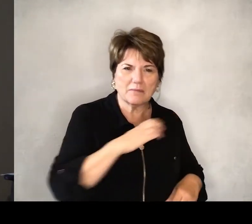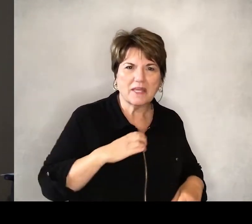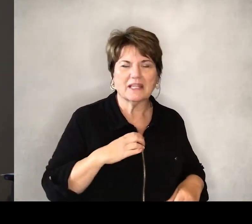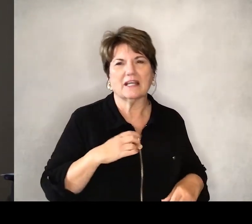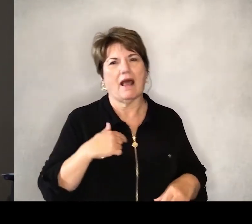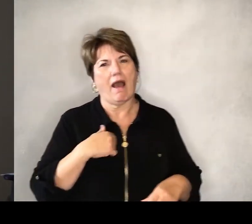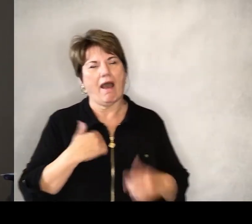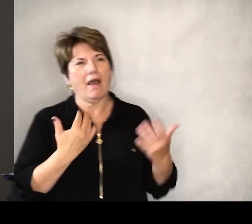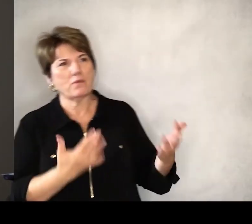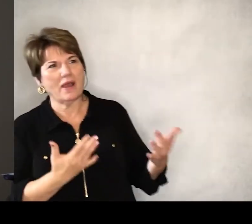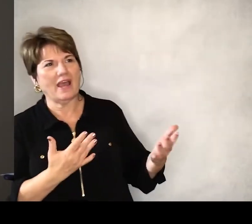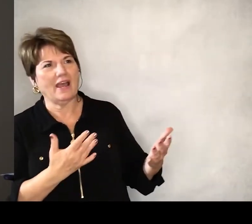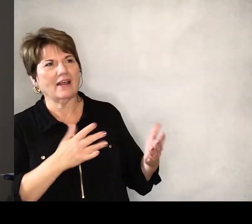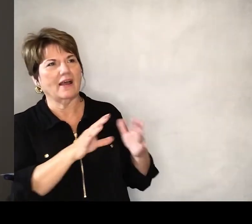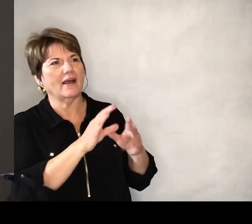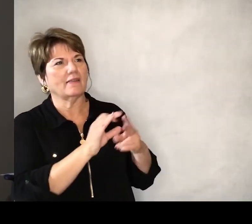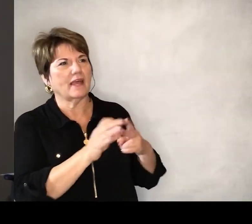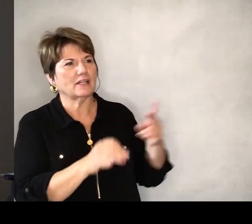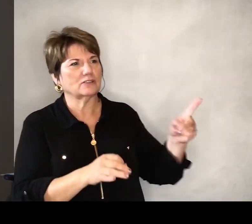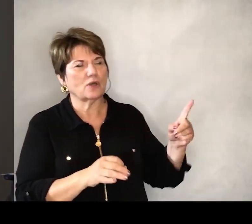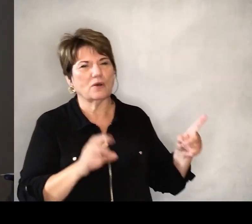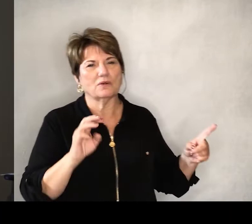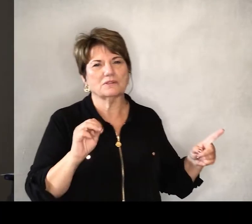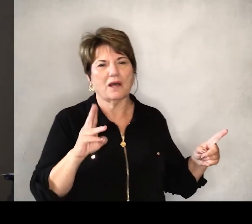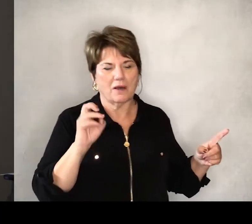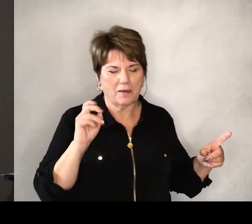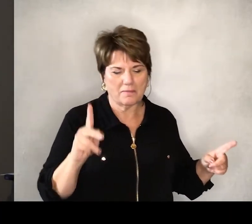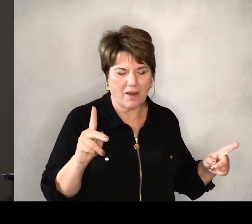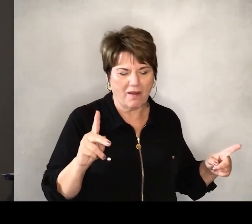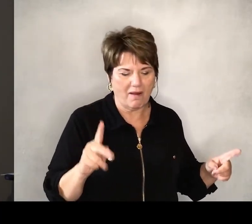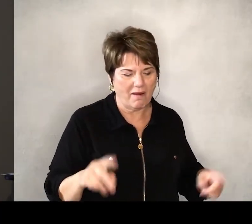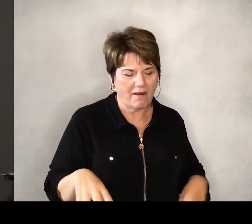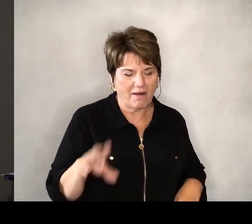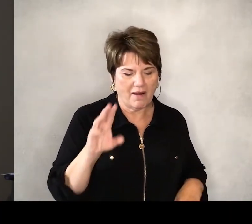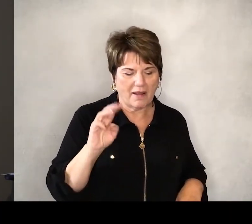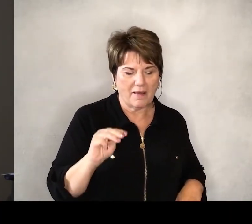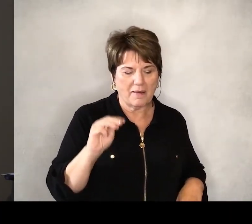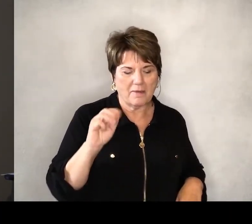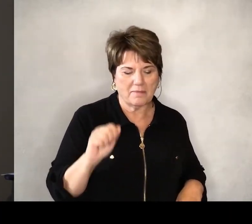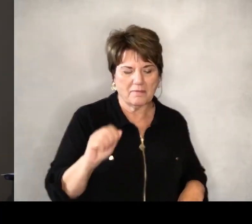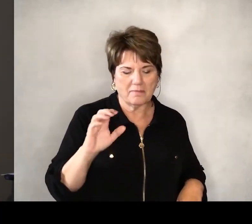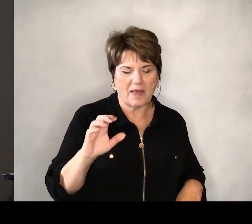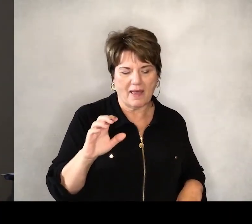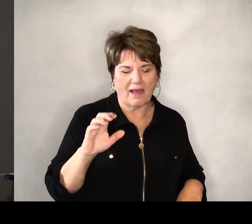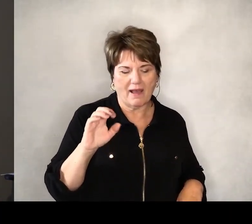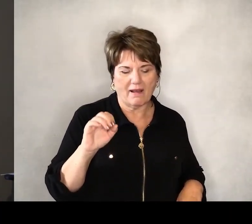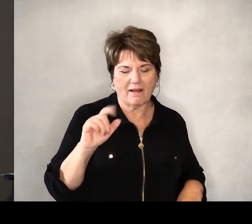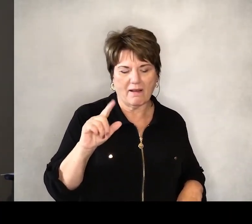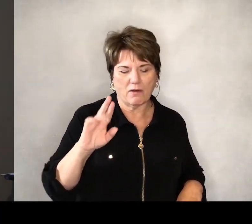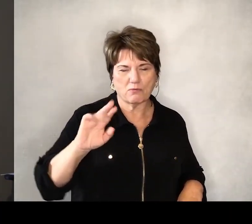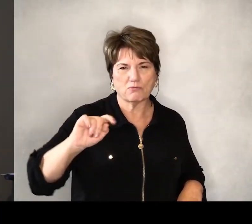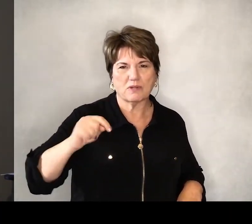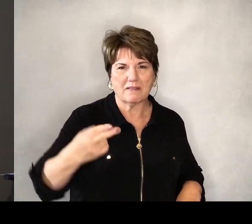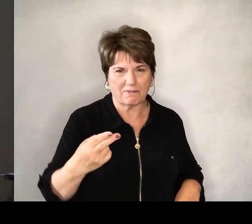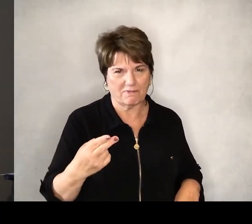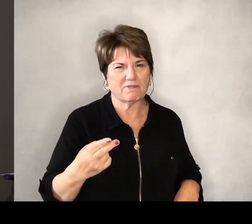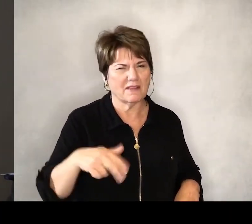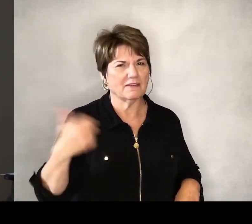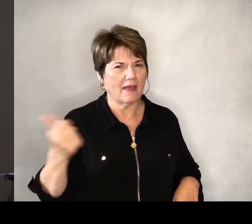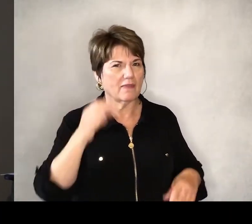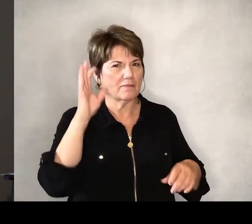hear, and they chose Mark McElreath. And so I was no longer in the running for that job because they figured out somebody else. And